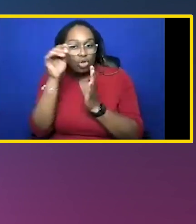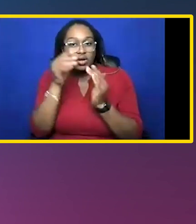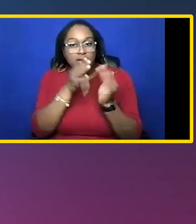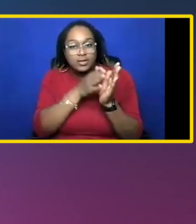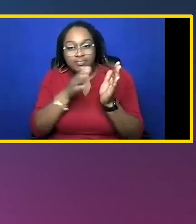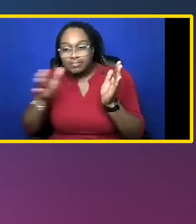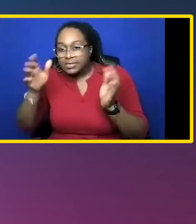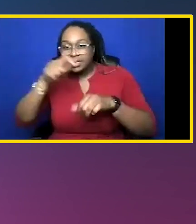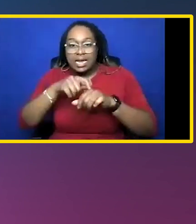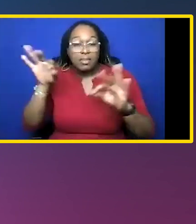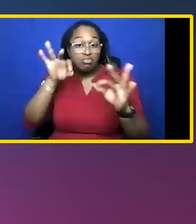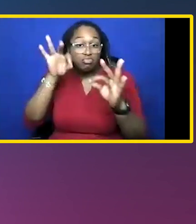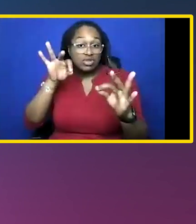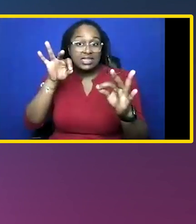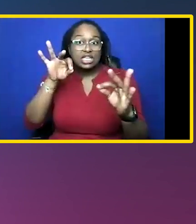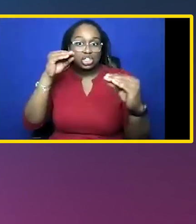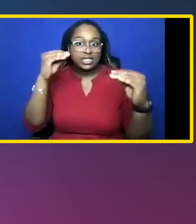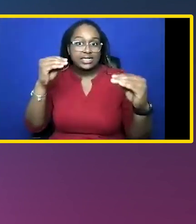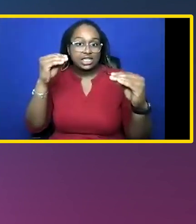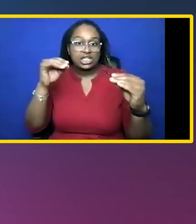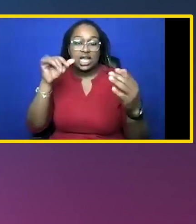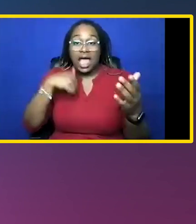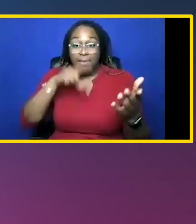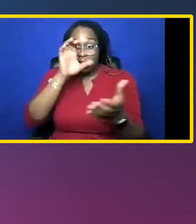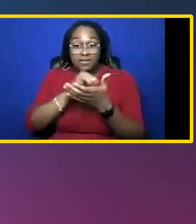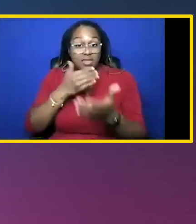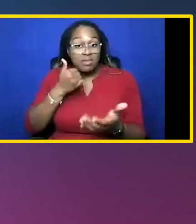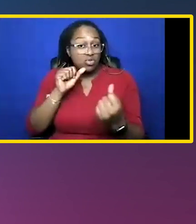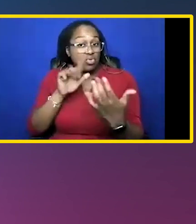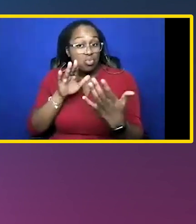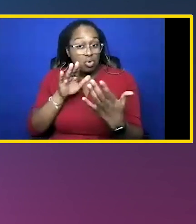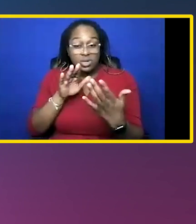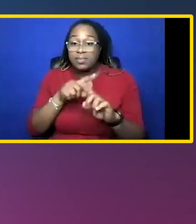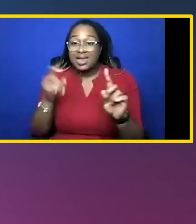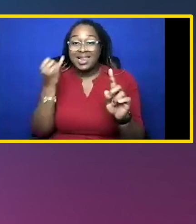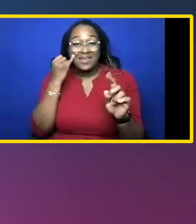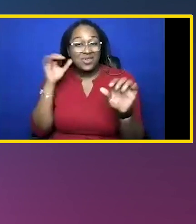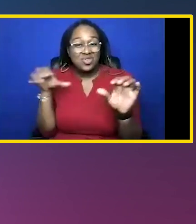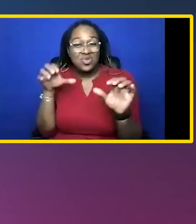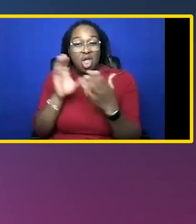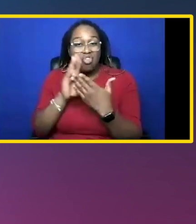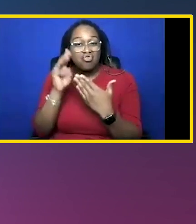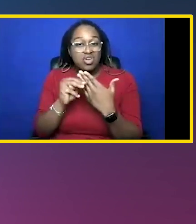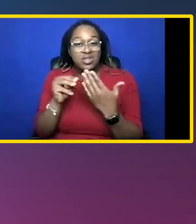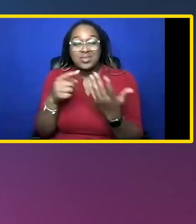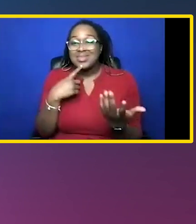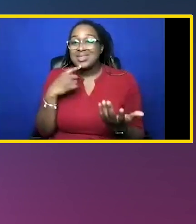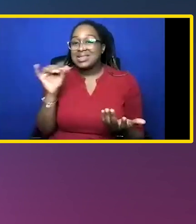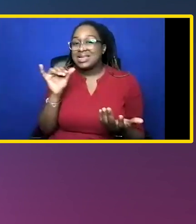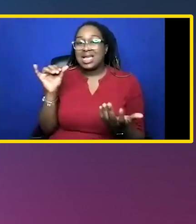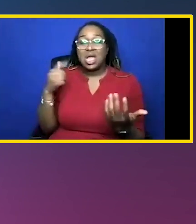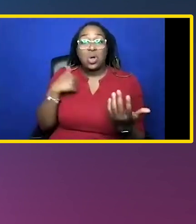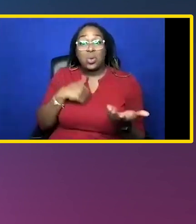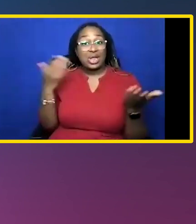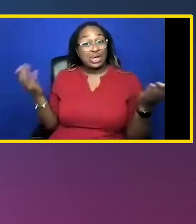that? Precision teaching is what I believe is the best way to do so. But if you're just doing a curriculum that's like, hey, we're out